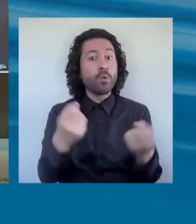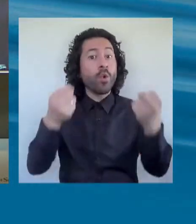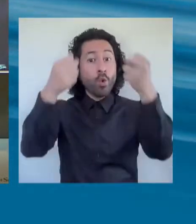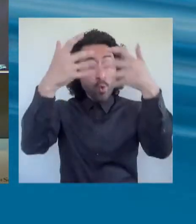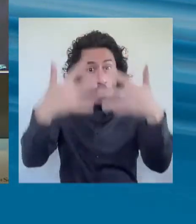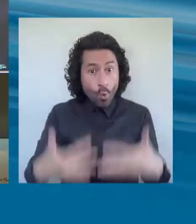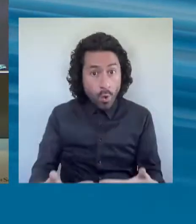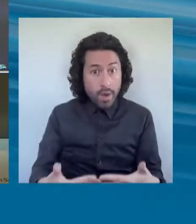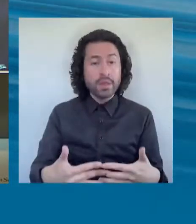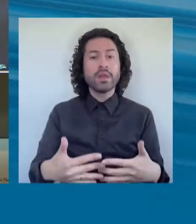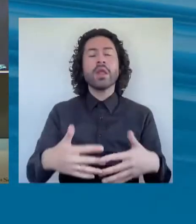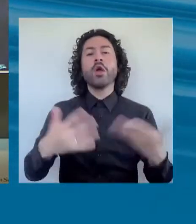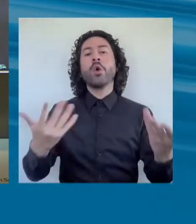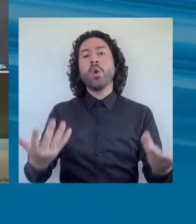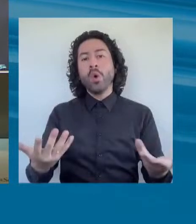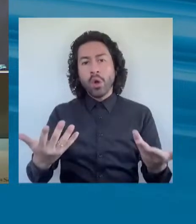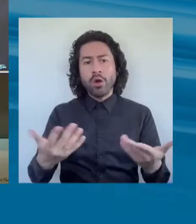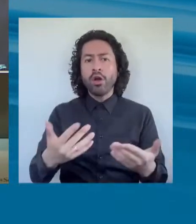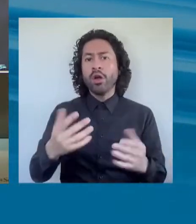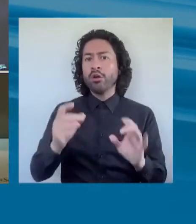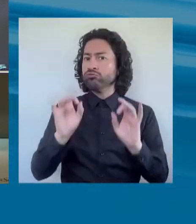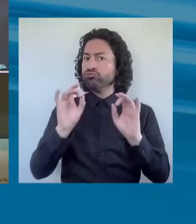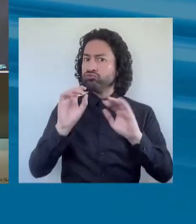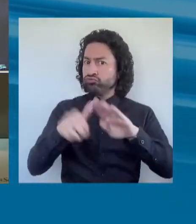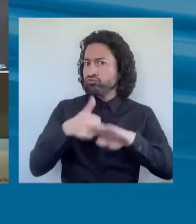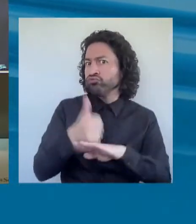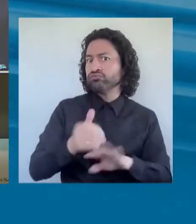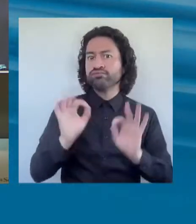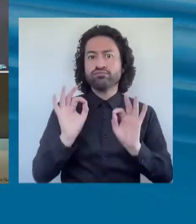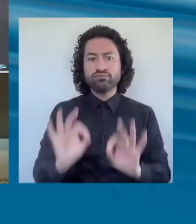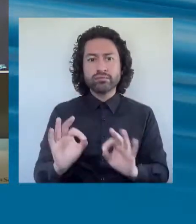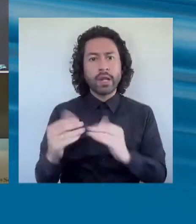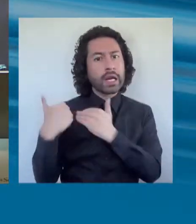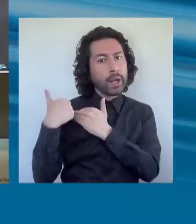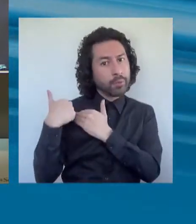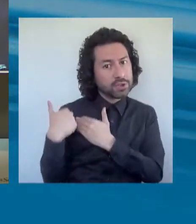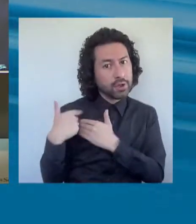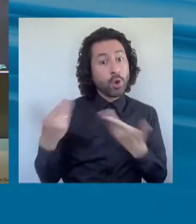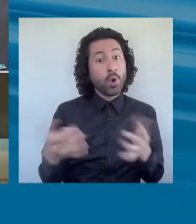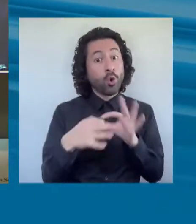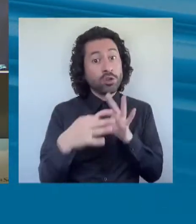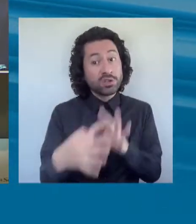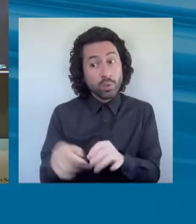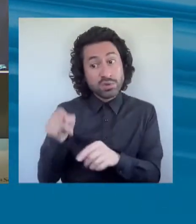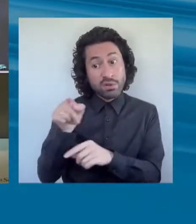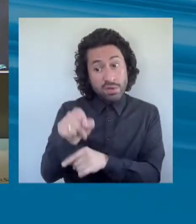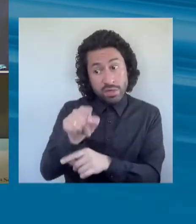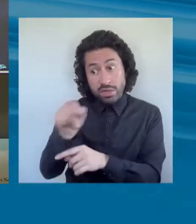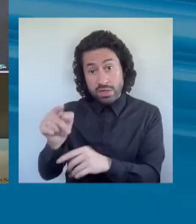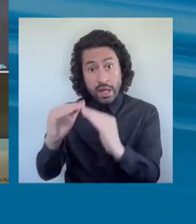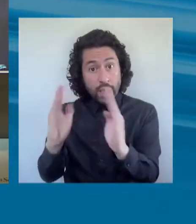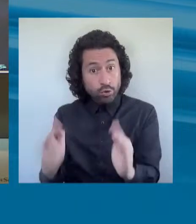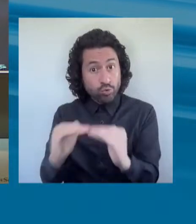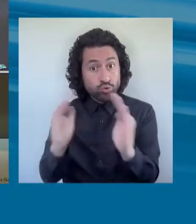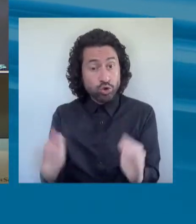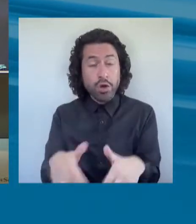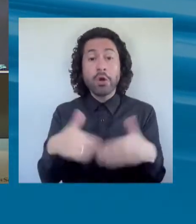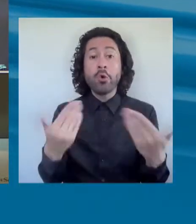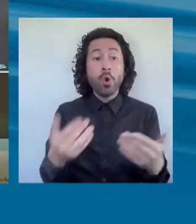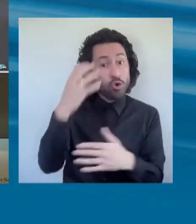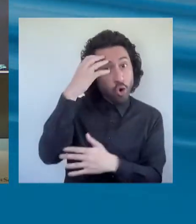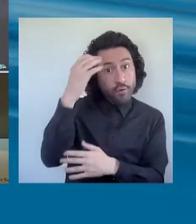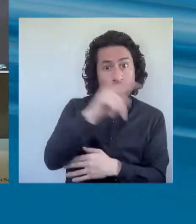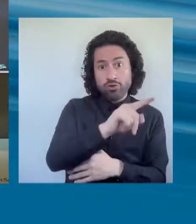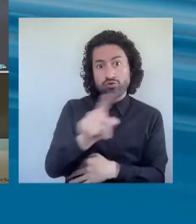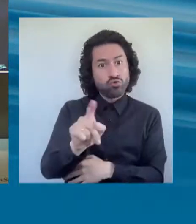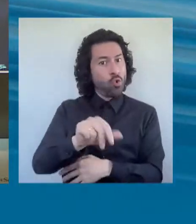in tracking the fulfillment of the obligations and determine who is liable if an element is